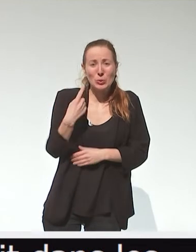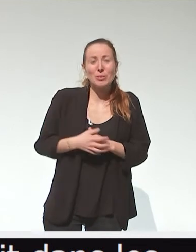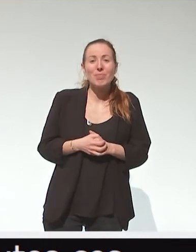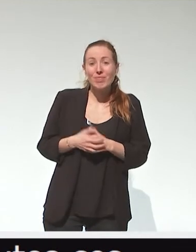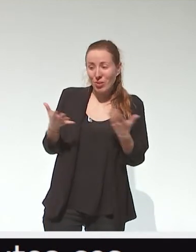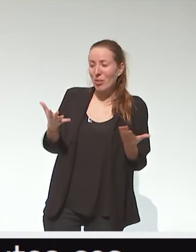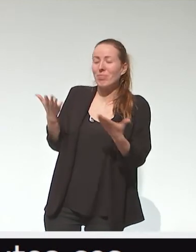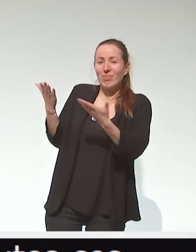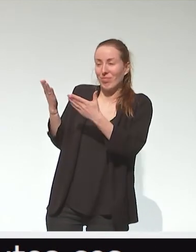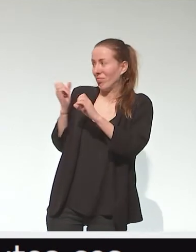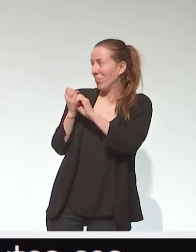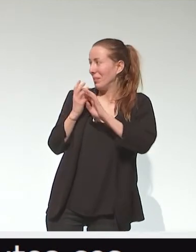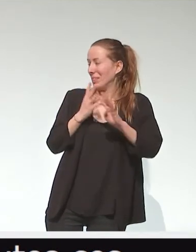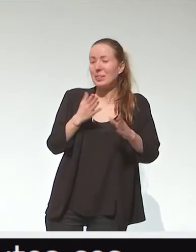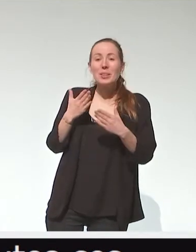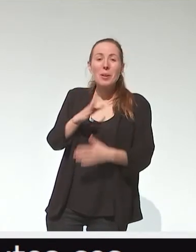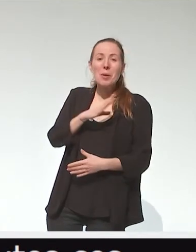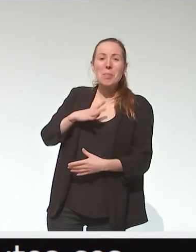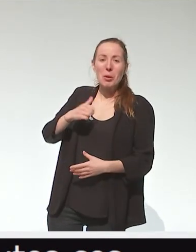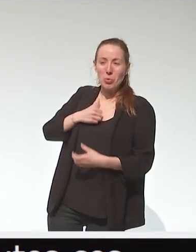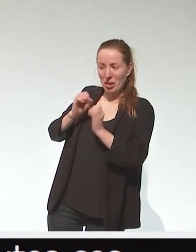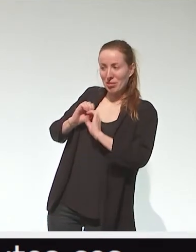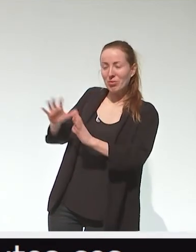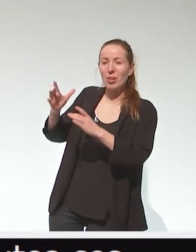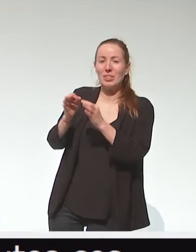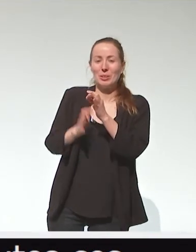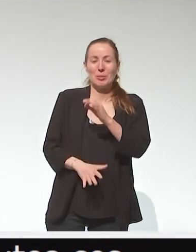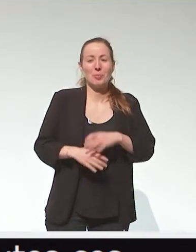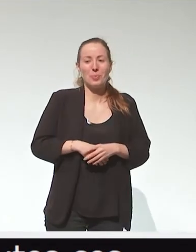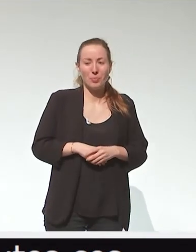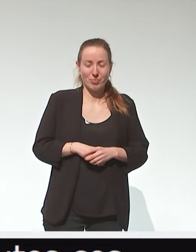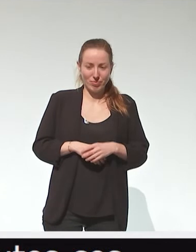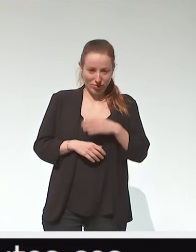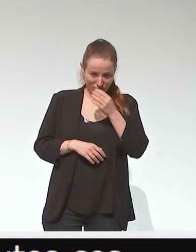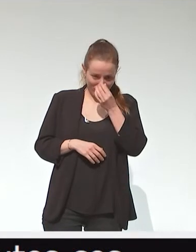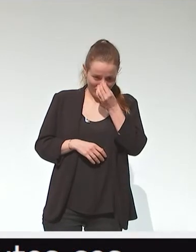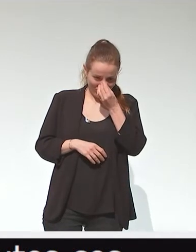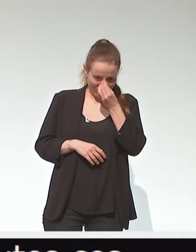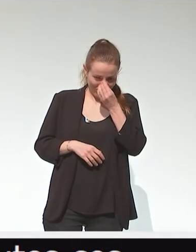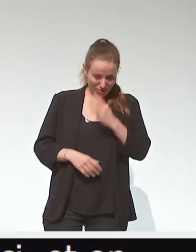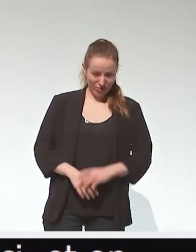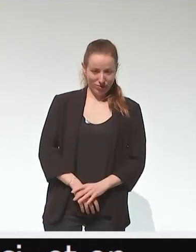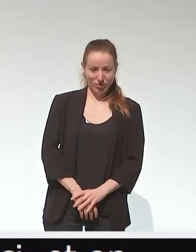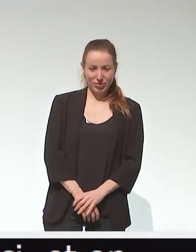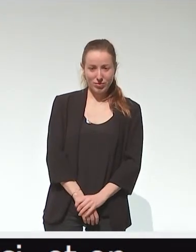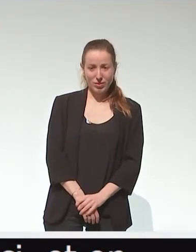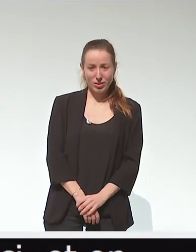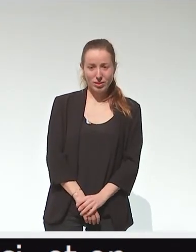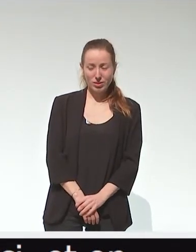off. Over to you, Sophie, dear Minister. Over to you to wrap up the conference.